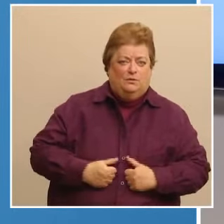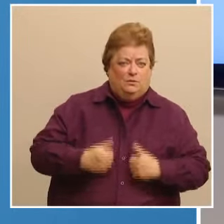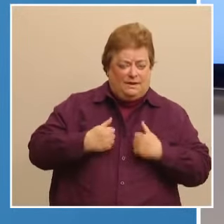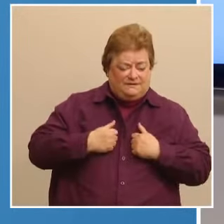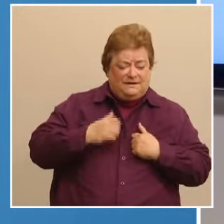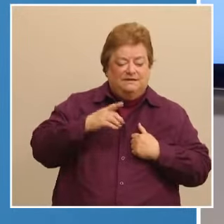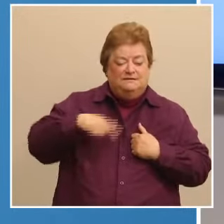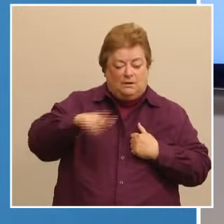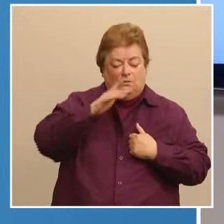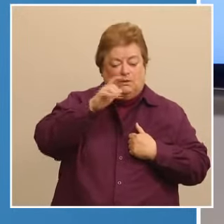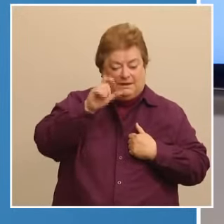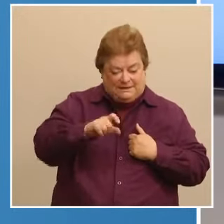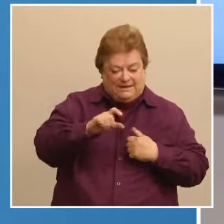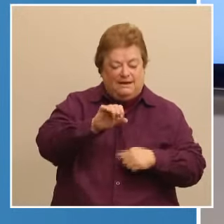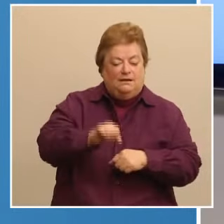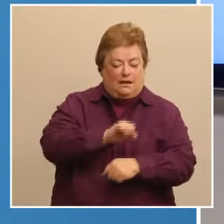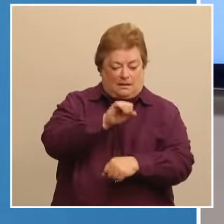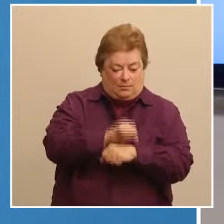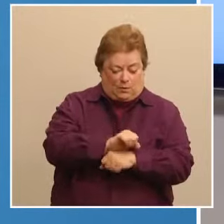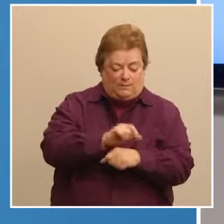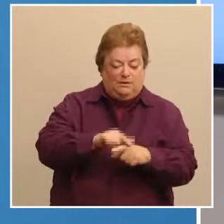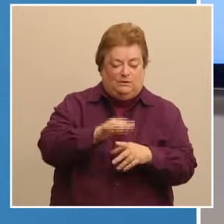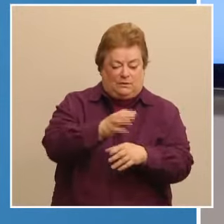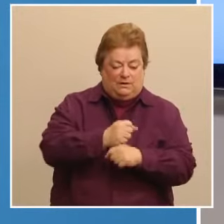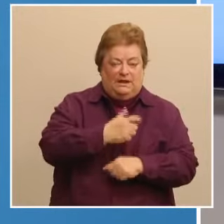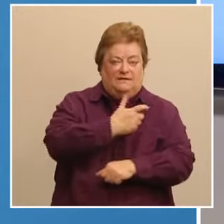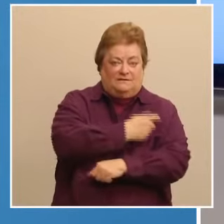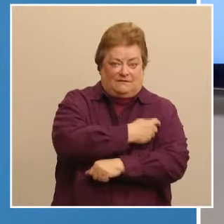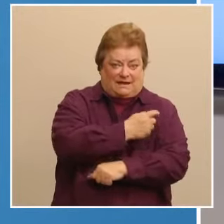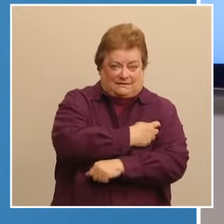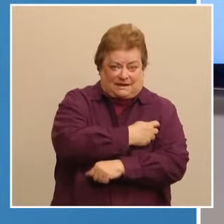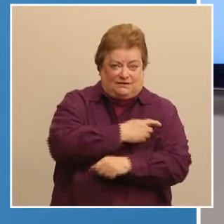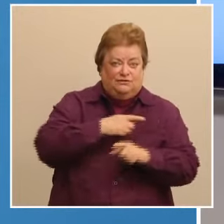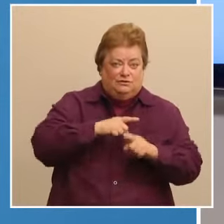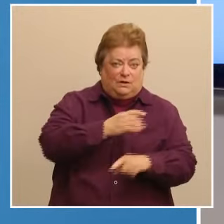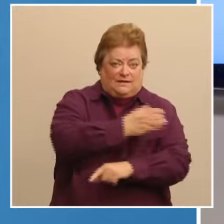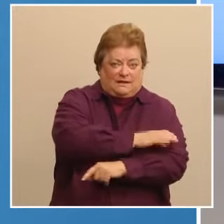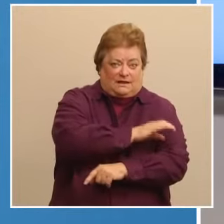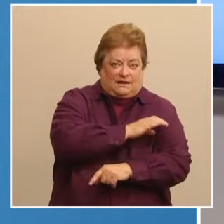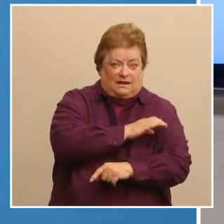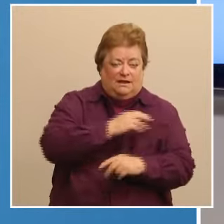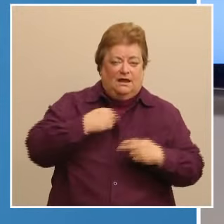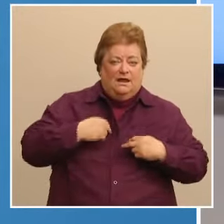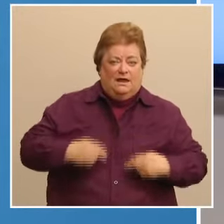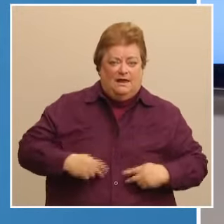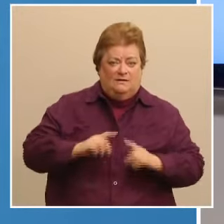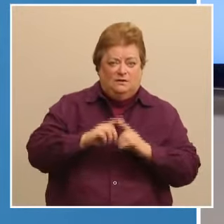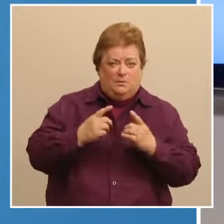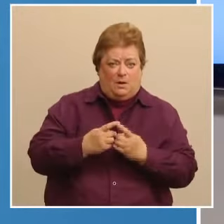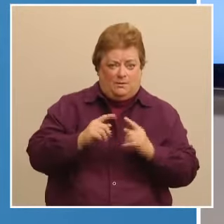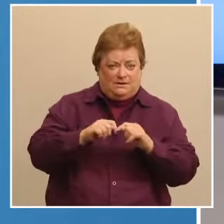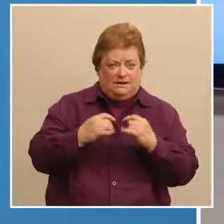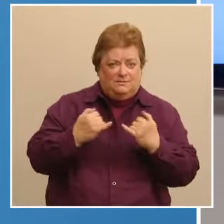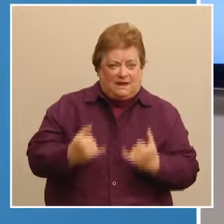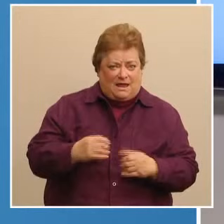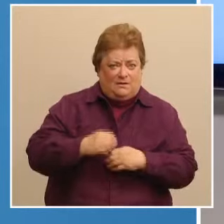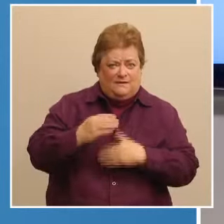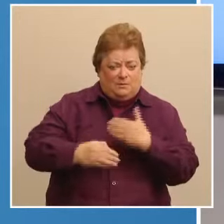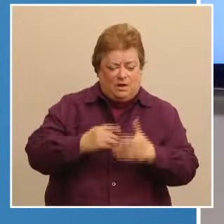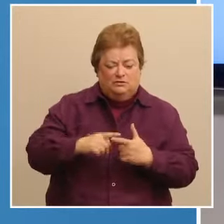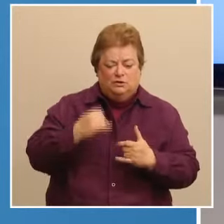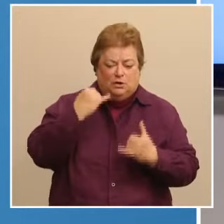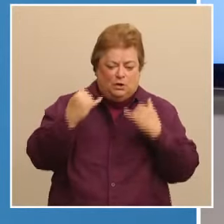Residents will need an appointment to receive vaccine at these clinics. And our health department team is now in the process of